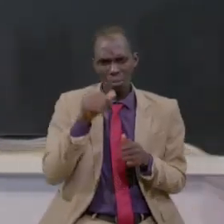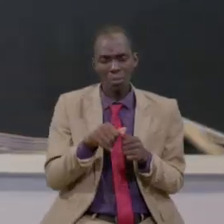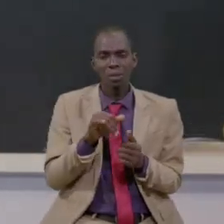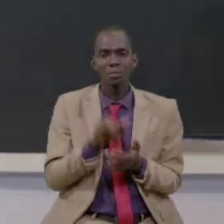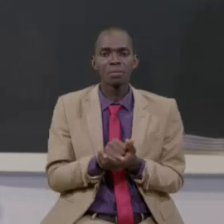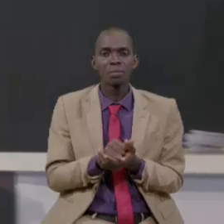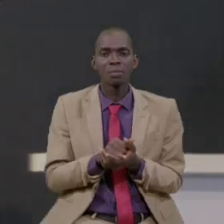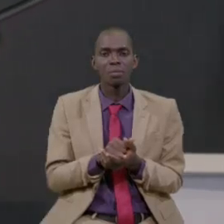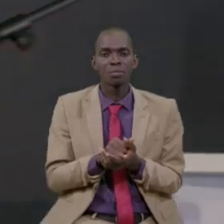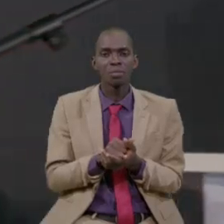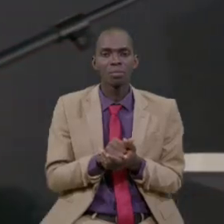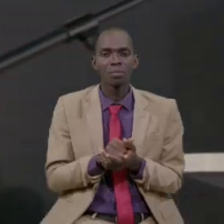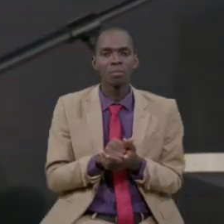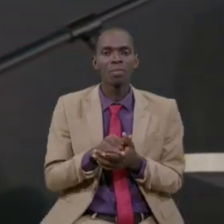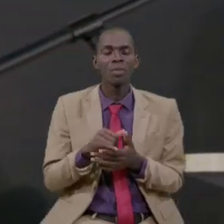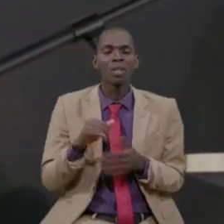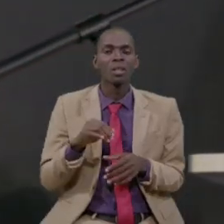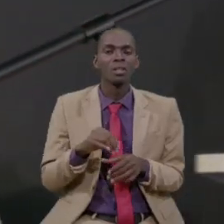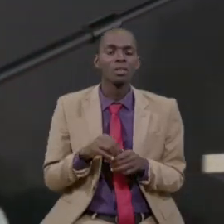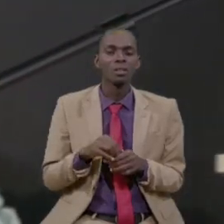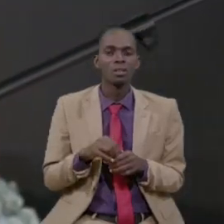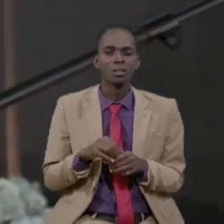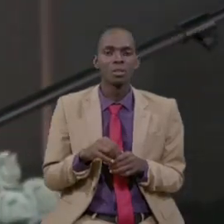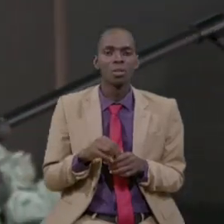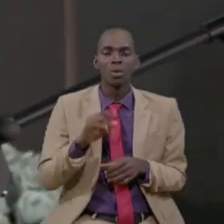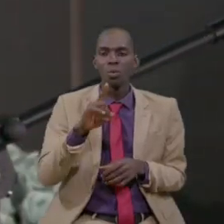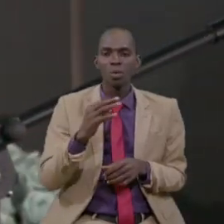anyone. And I still remember that,